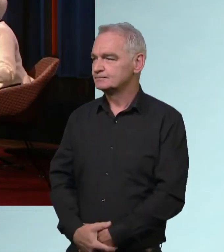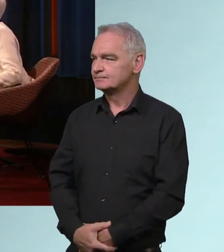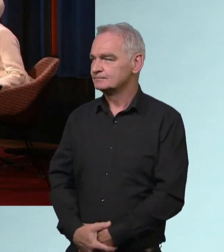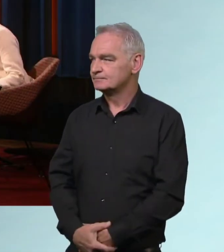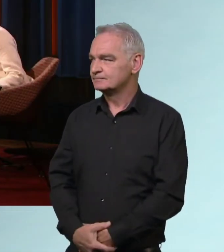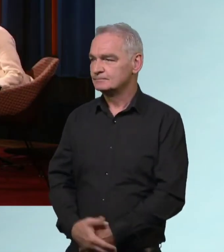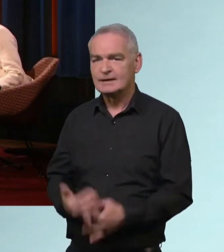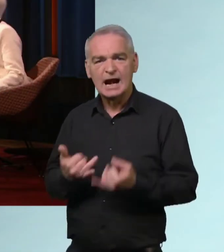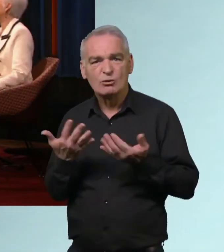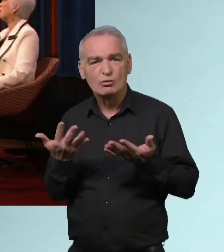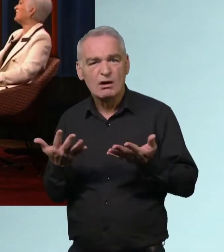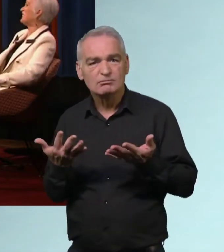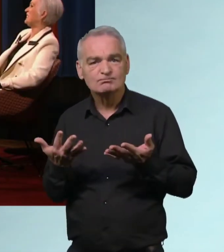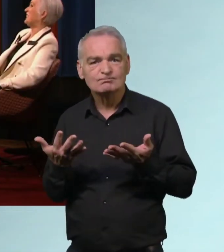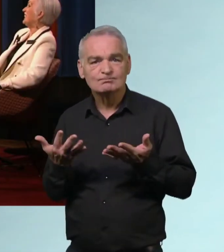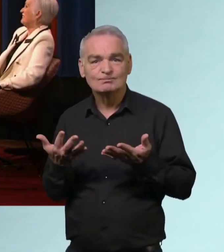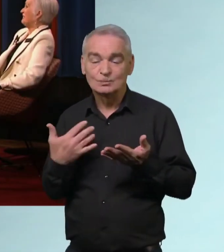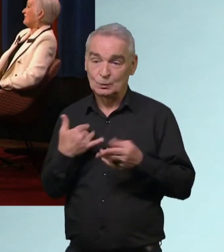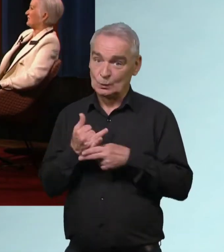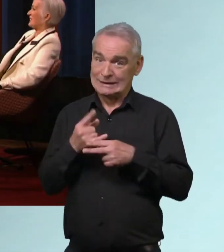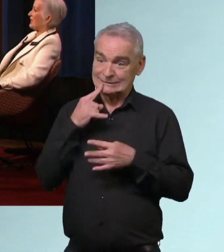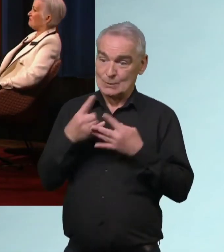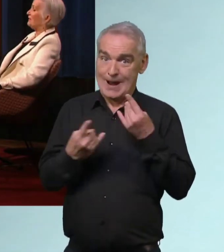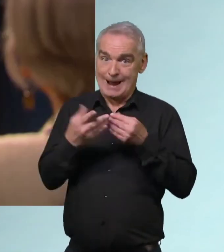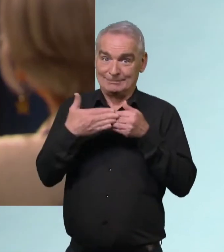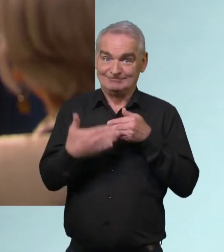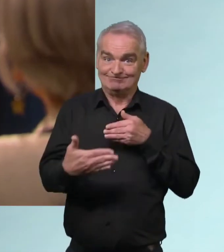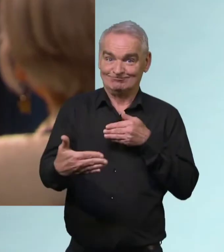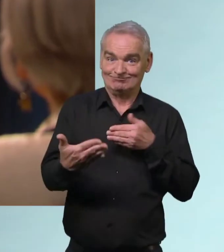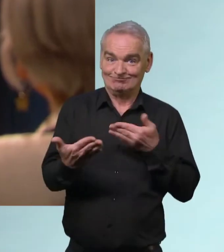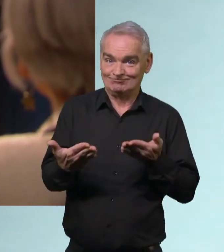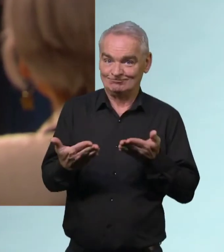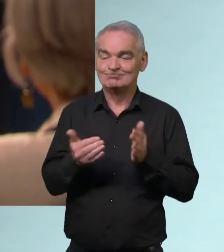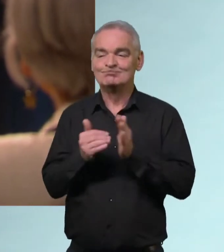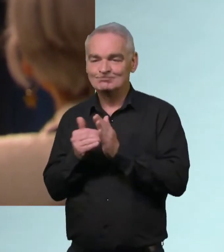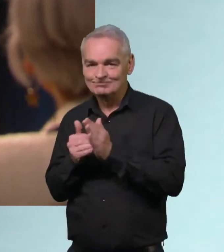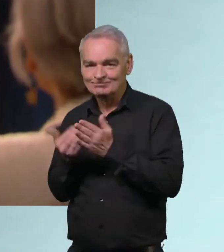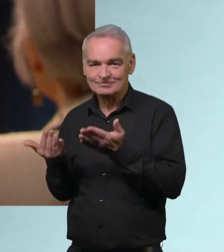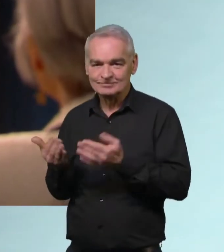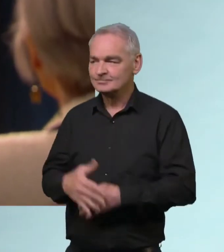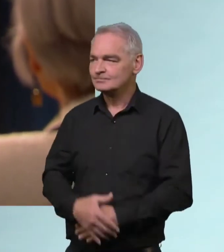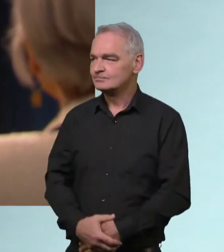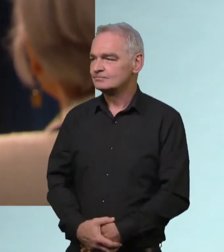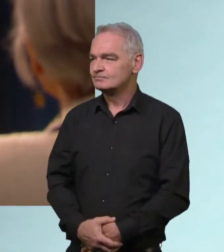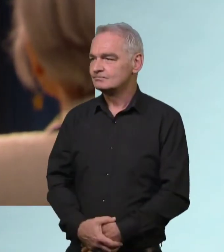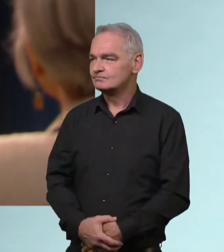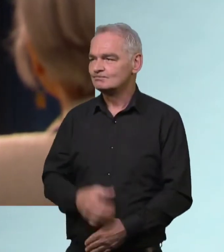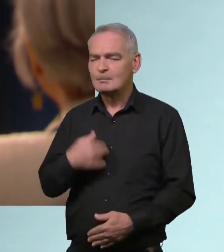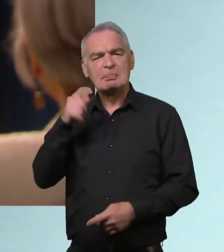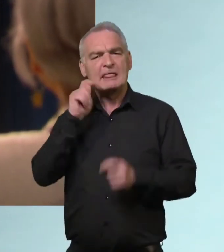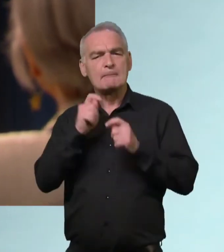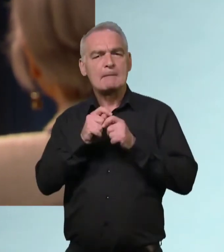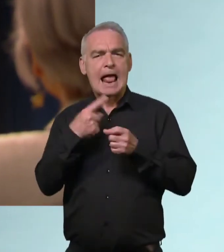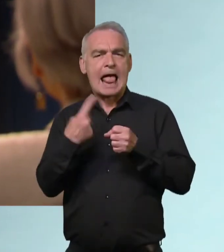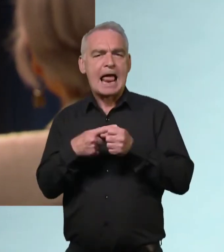To be excited. We're waiting to see what's going to happen. Yeah. Yeah, I kind of retrained for a little while